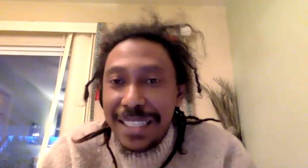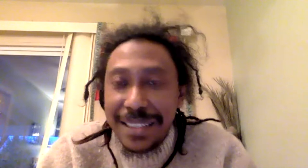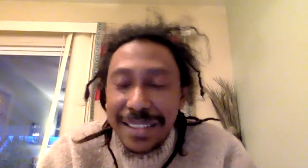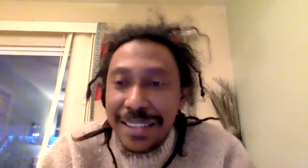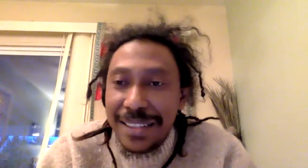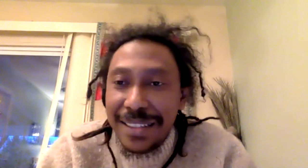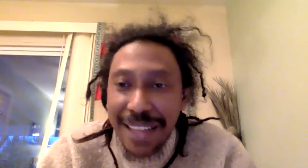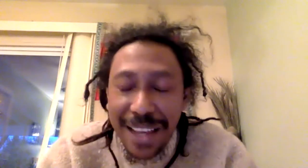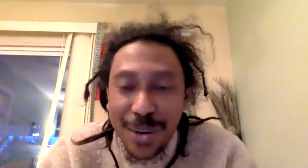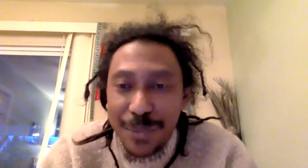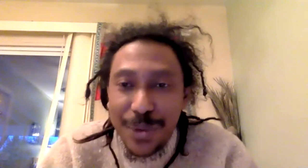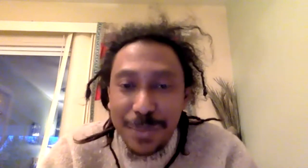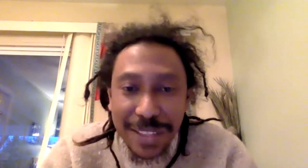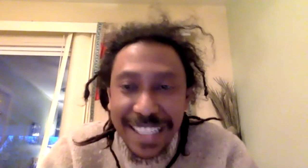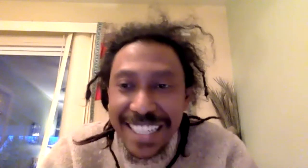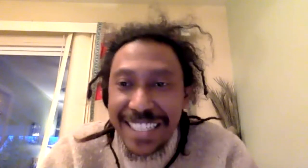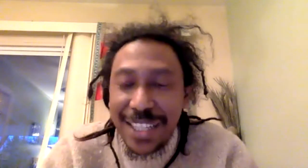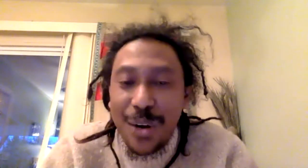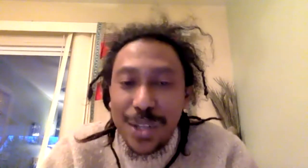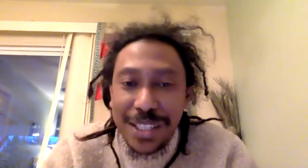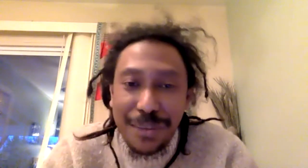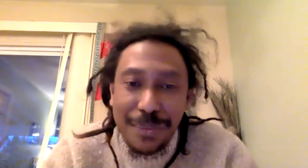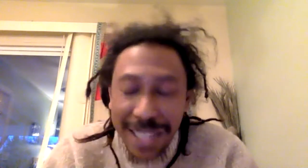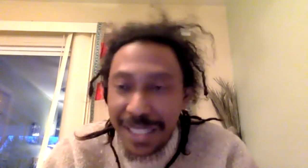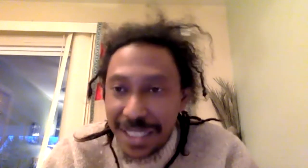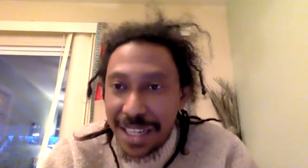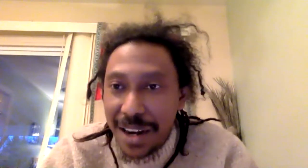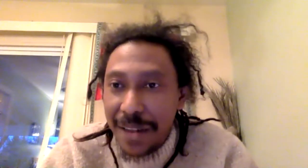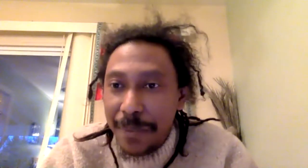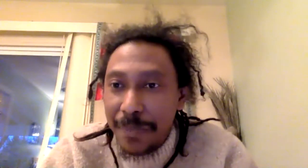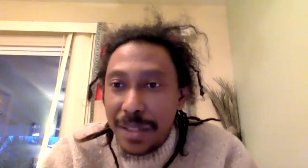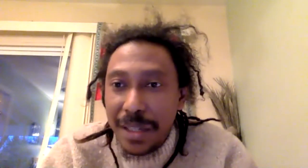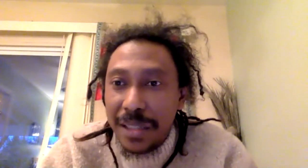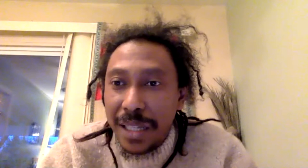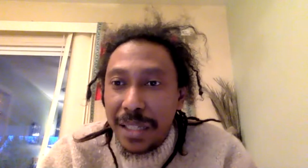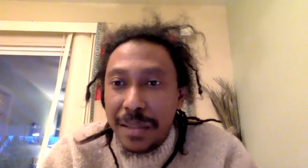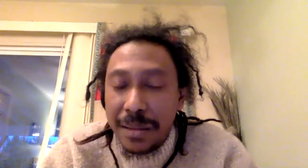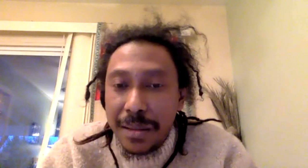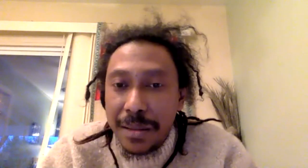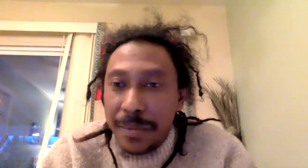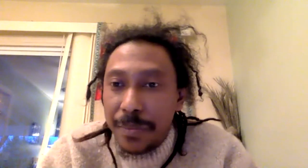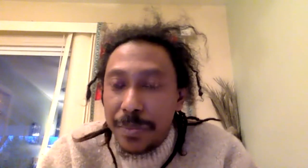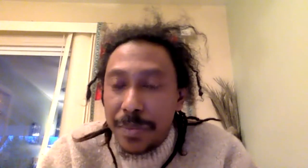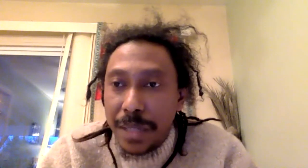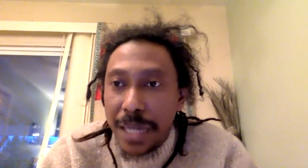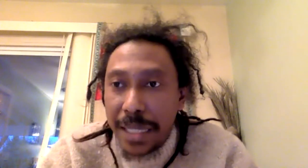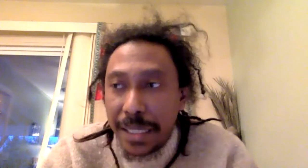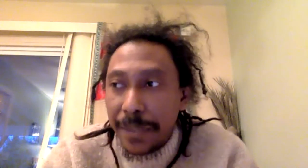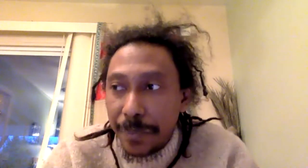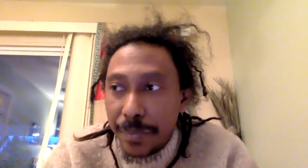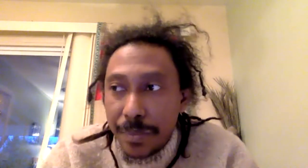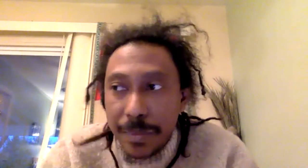Mika Haley, I come from east coast of Madagascar. And then